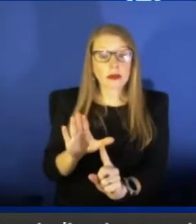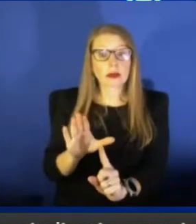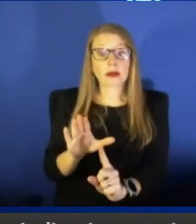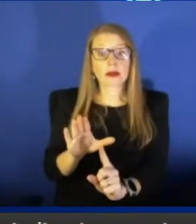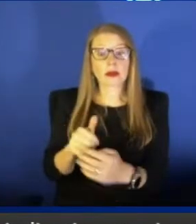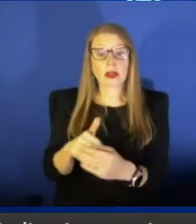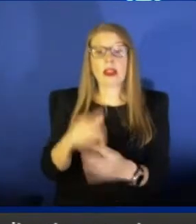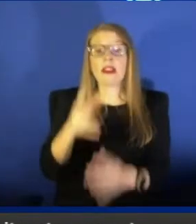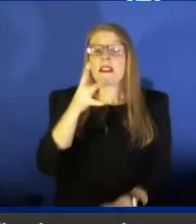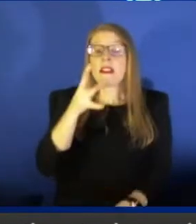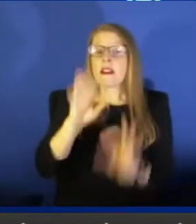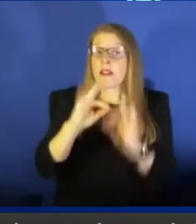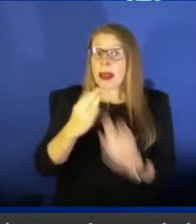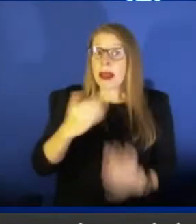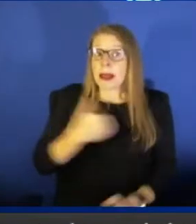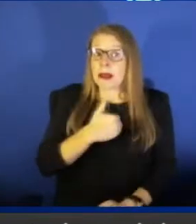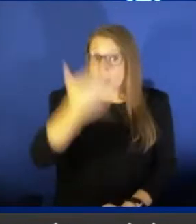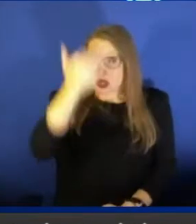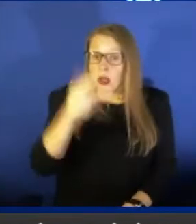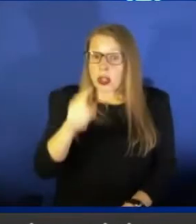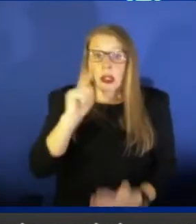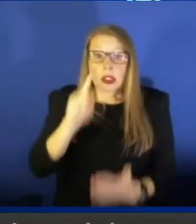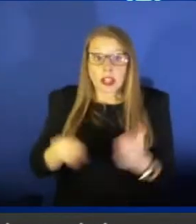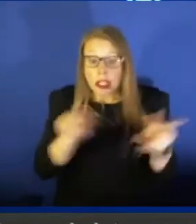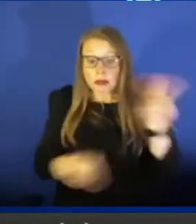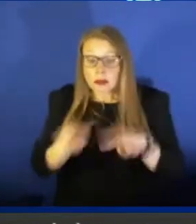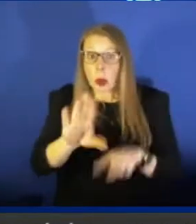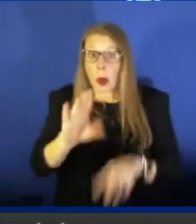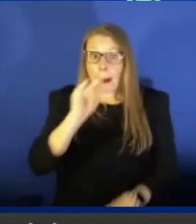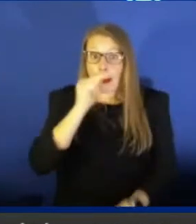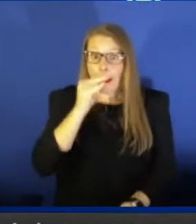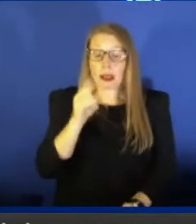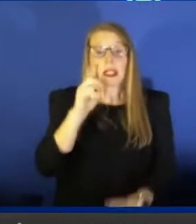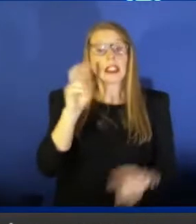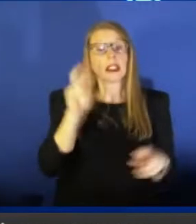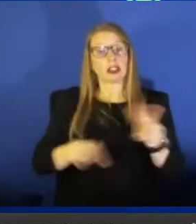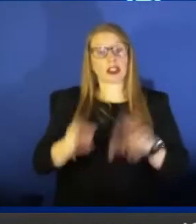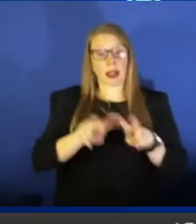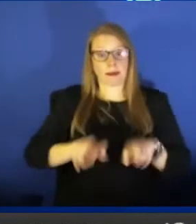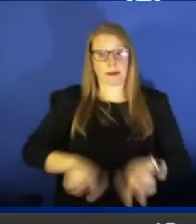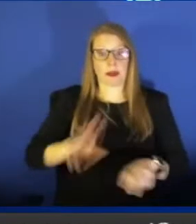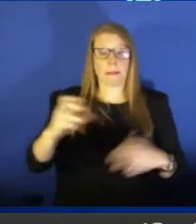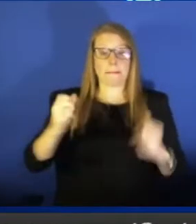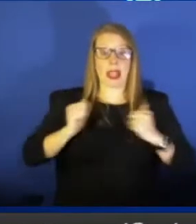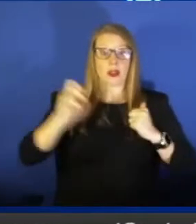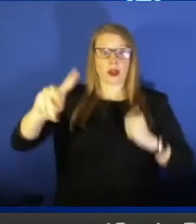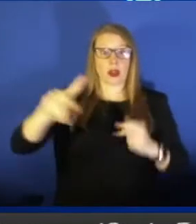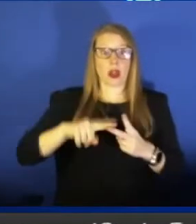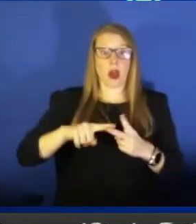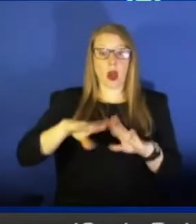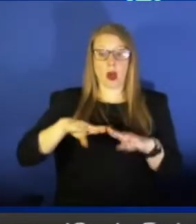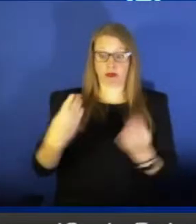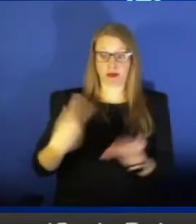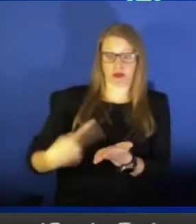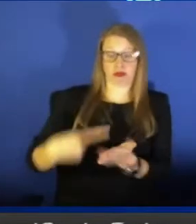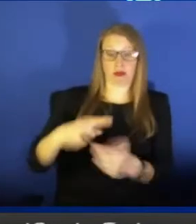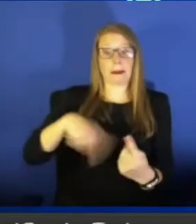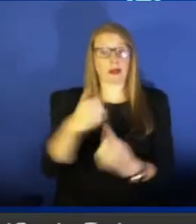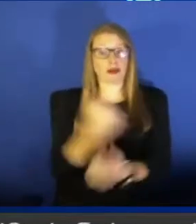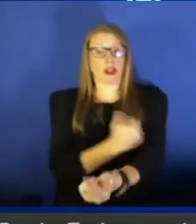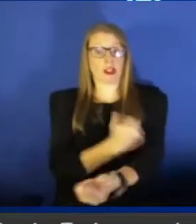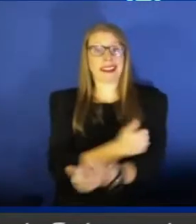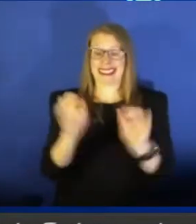anonymous place for people to call, so it's a safe spot. Are you getting calls? What kind and what age groups? Great